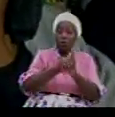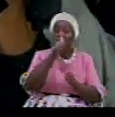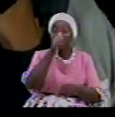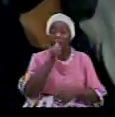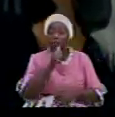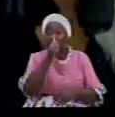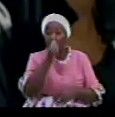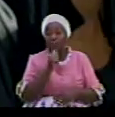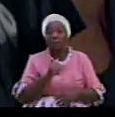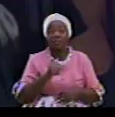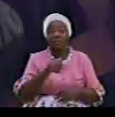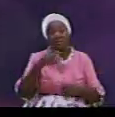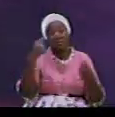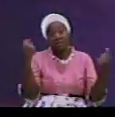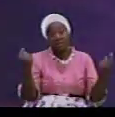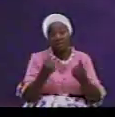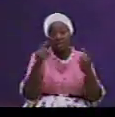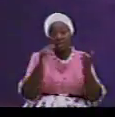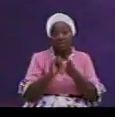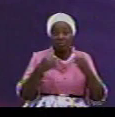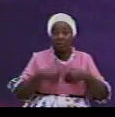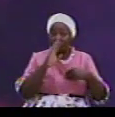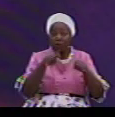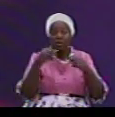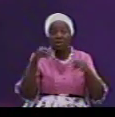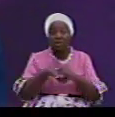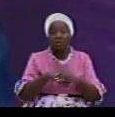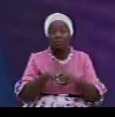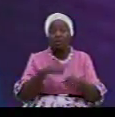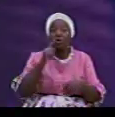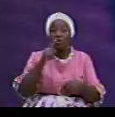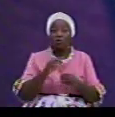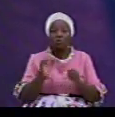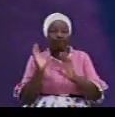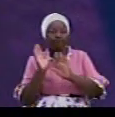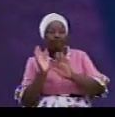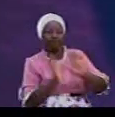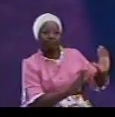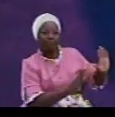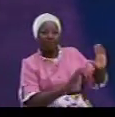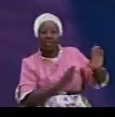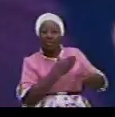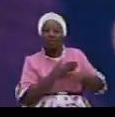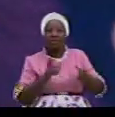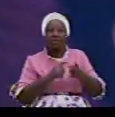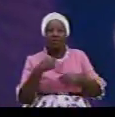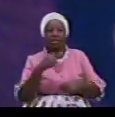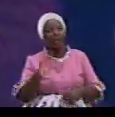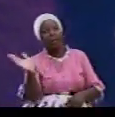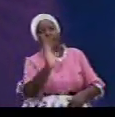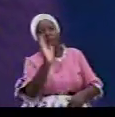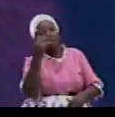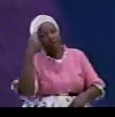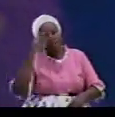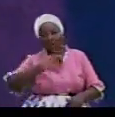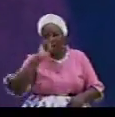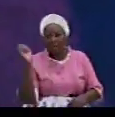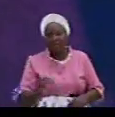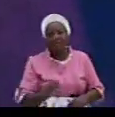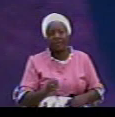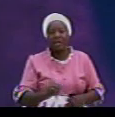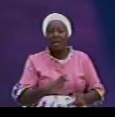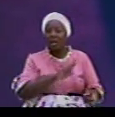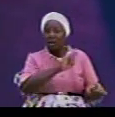sins that you've been committing, you pack them aside. You say bye-bye forever. Repent